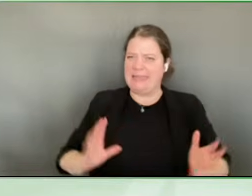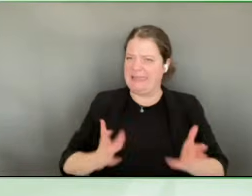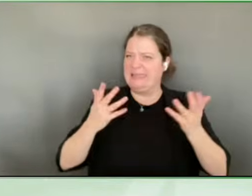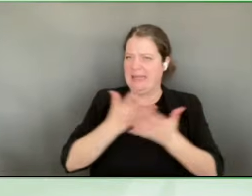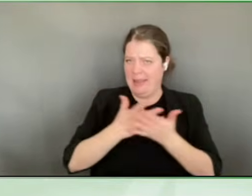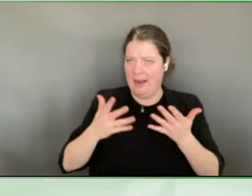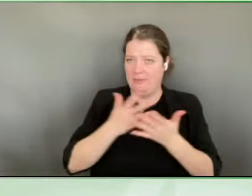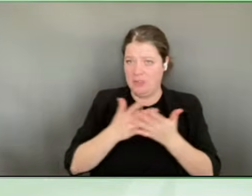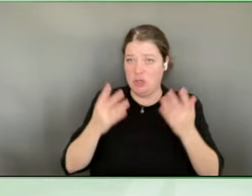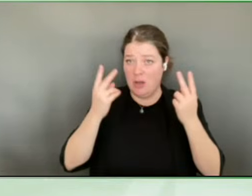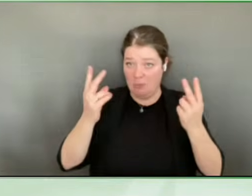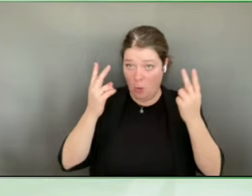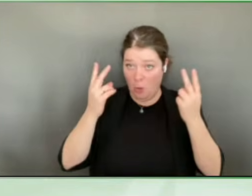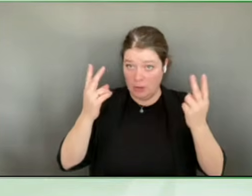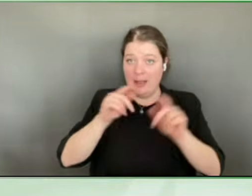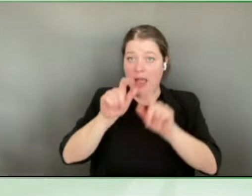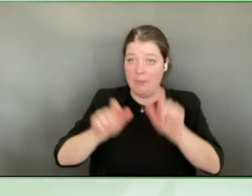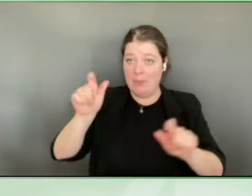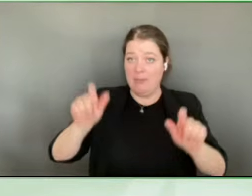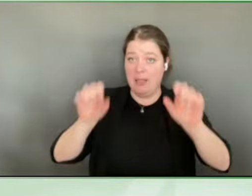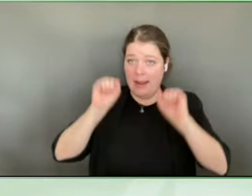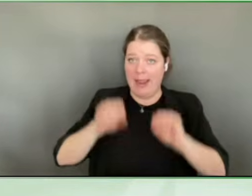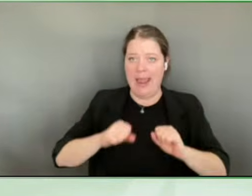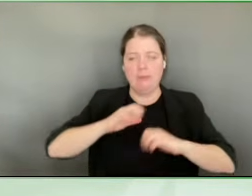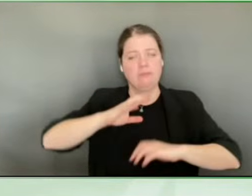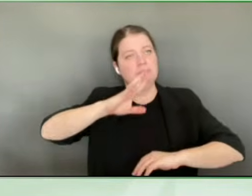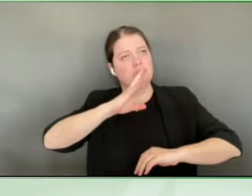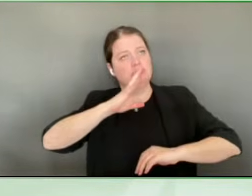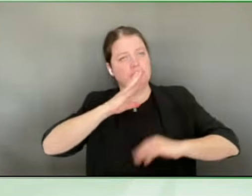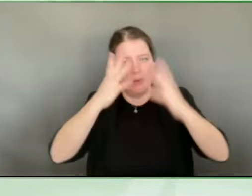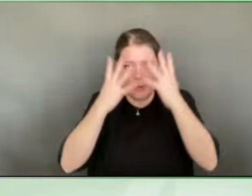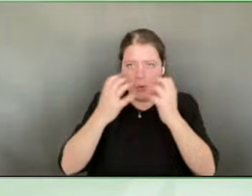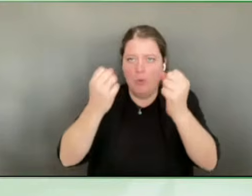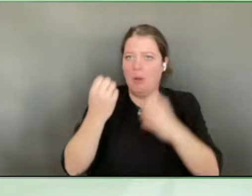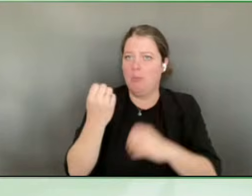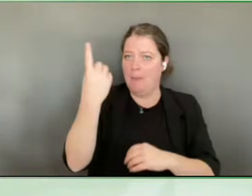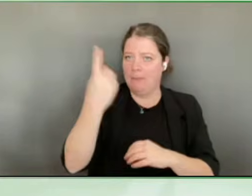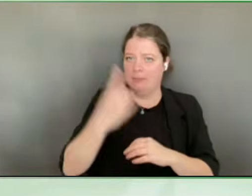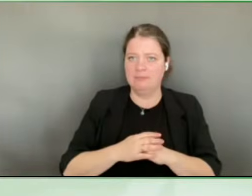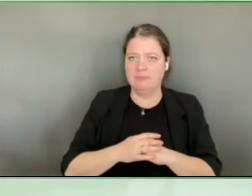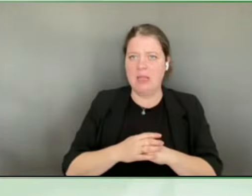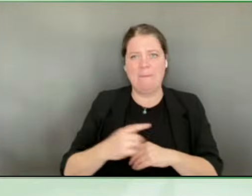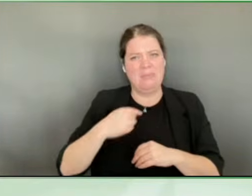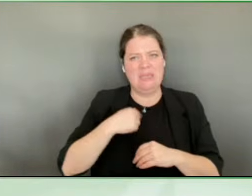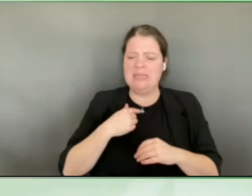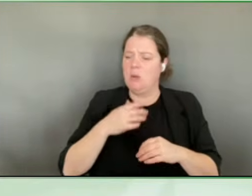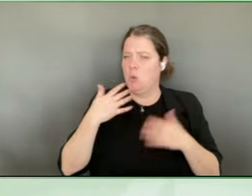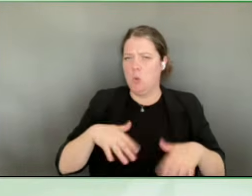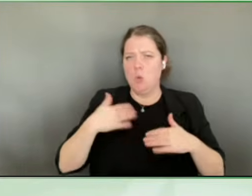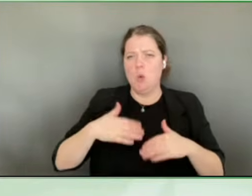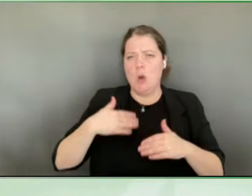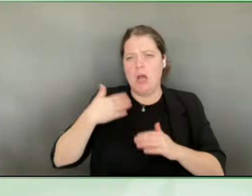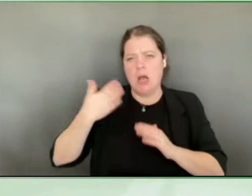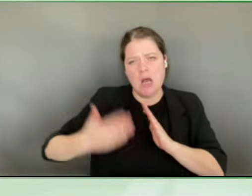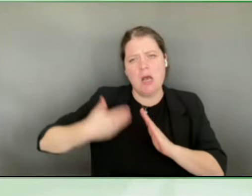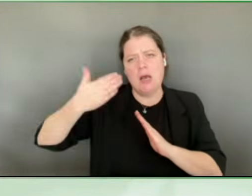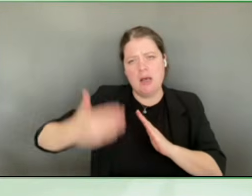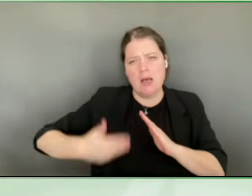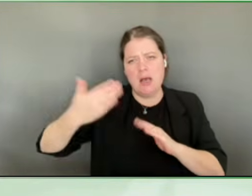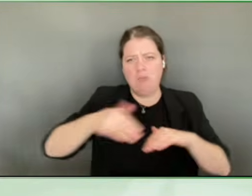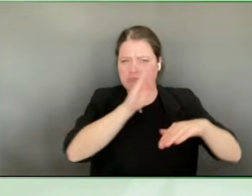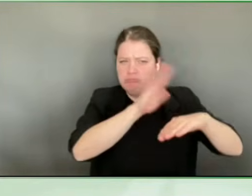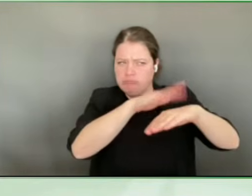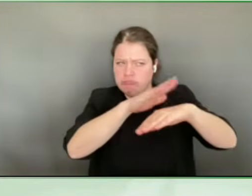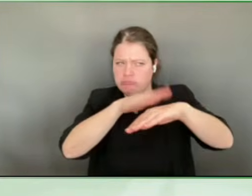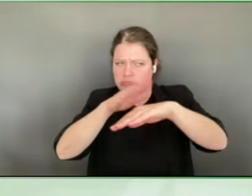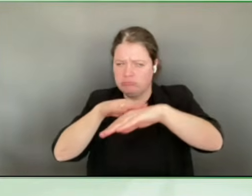can understand what you're saying. I constantly tell people off for using big words. Don't use big jargon or